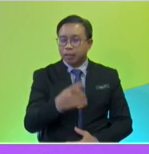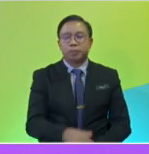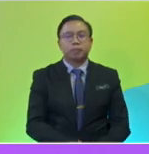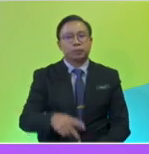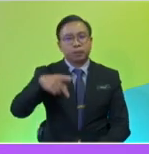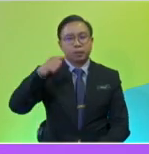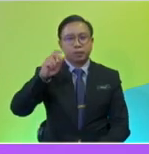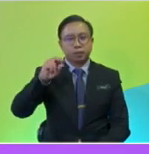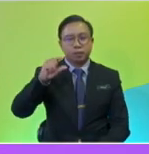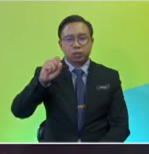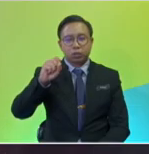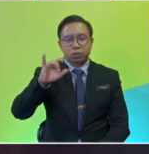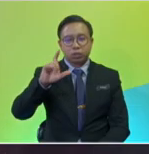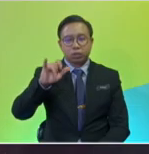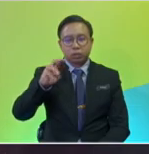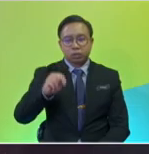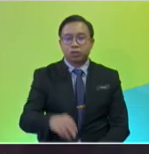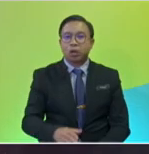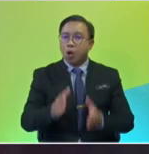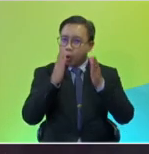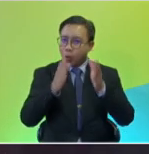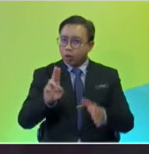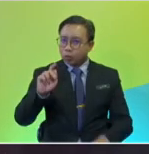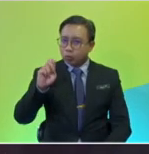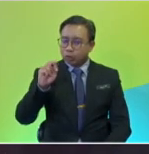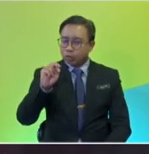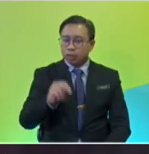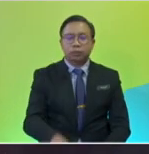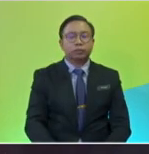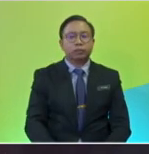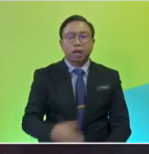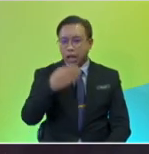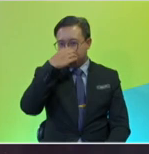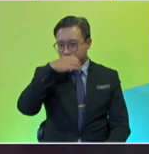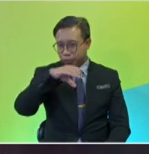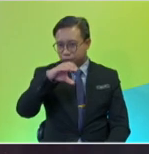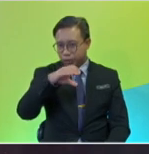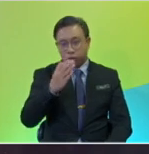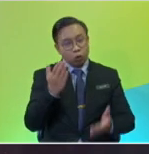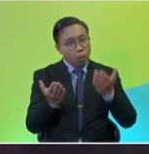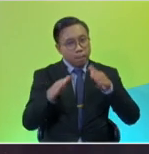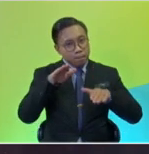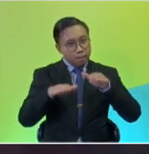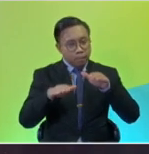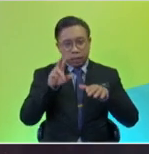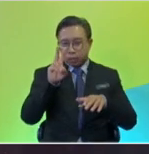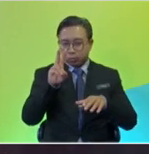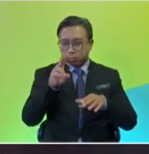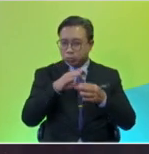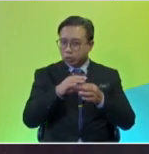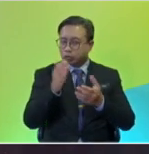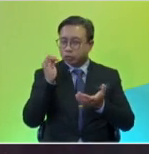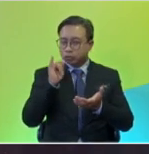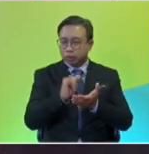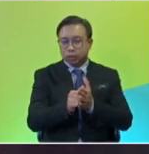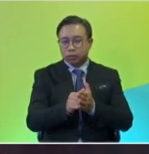pangolin, rhino, tiger, orangutan, turtle, tapir, elephant. So just compare 2 of them, okay, using the